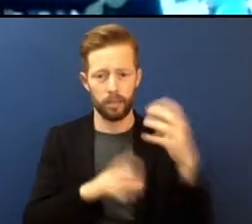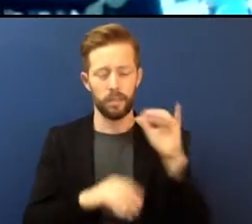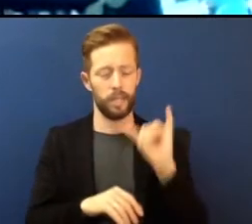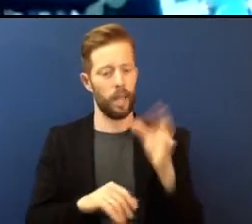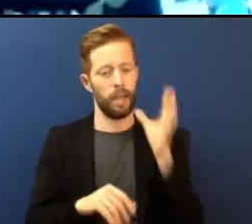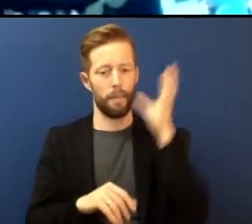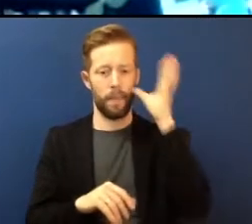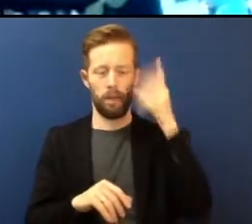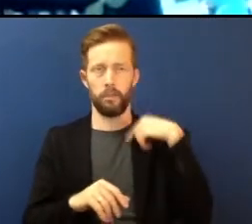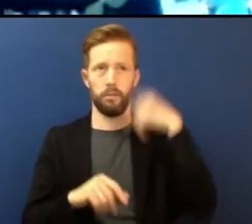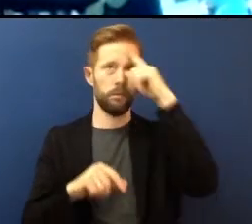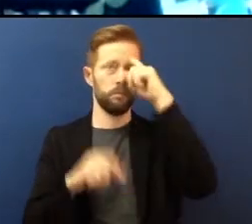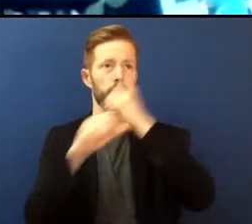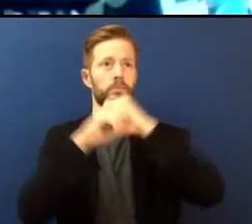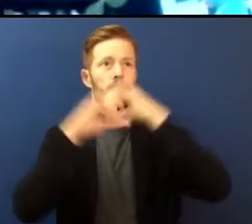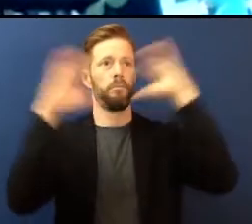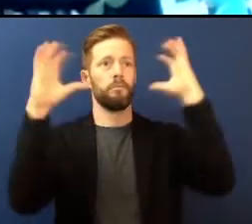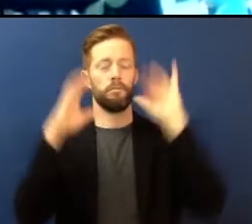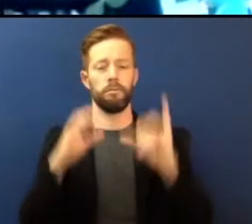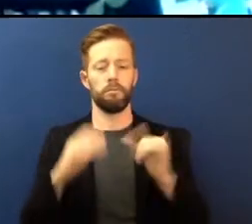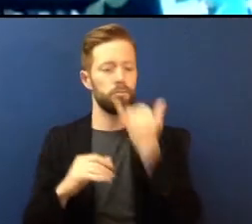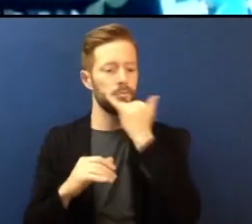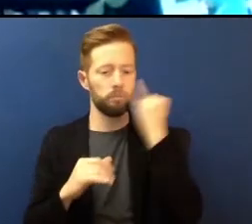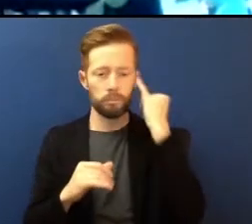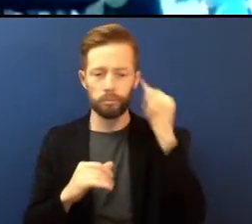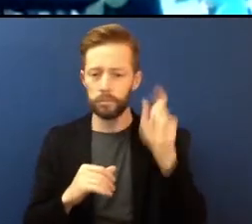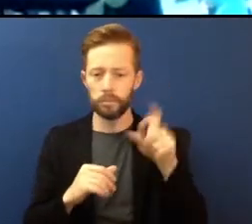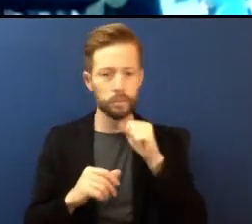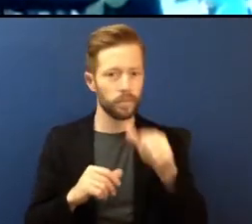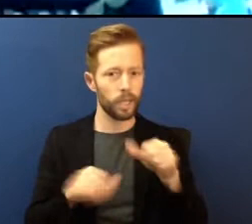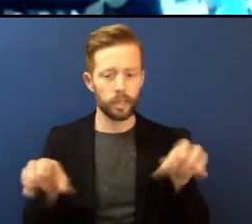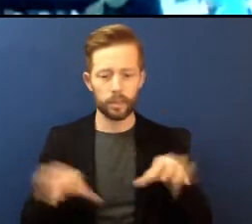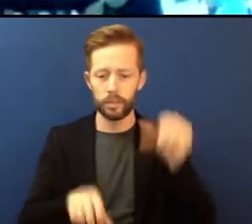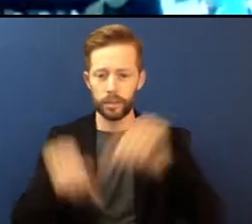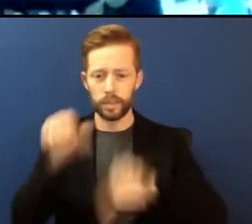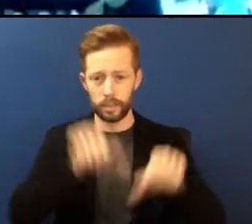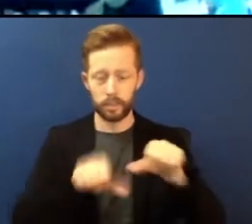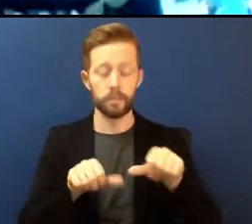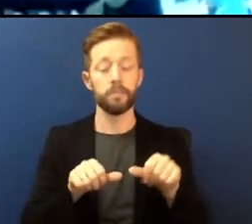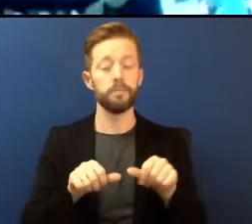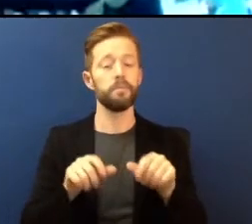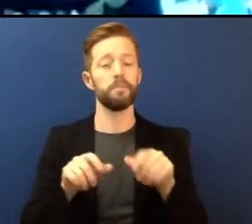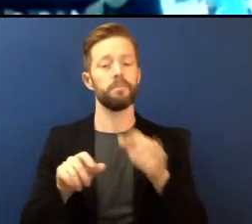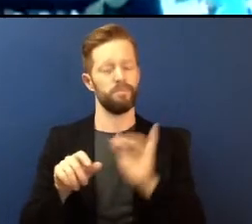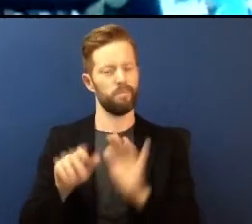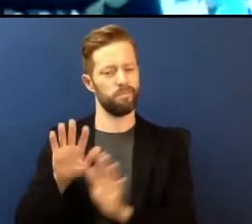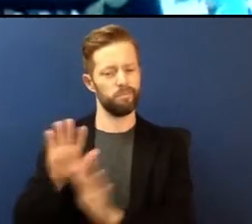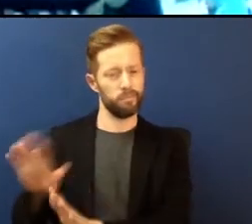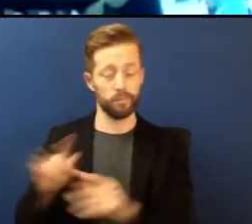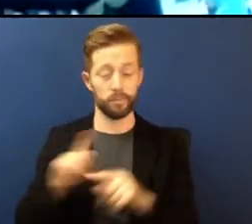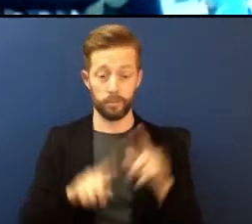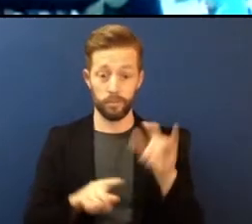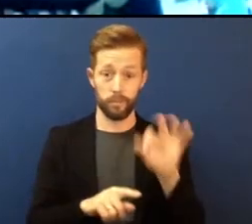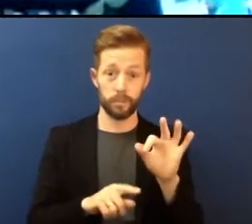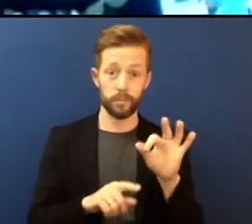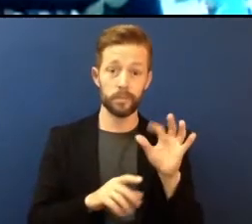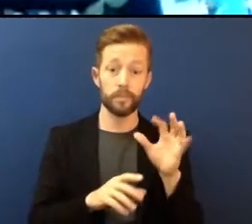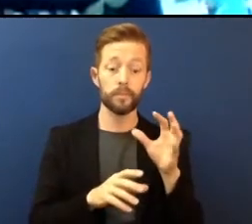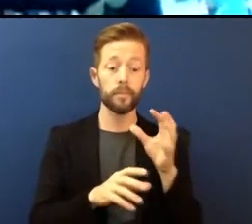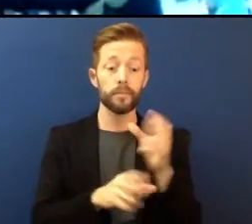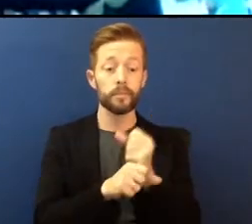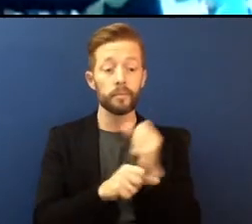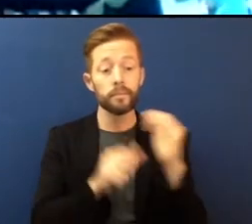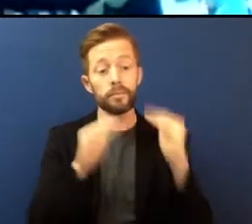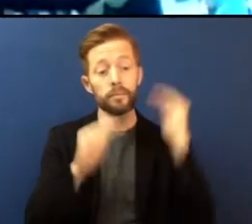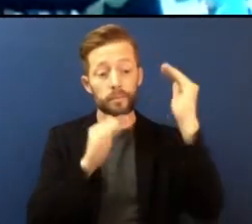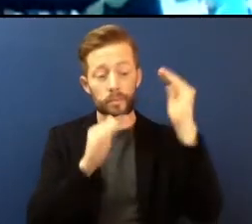big mess. Like, this is really not a good idea. I shouldn't be doing science. But on the other hand, if you get the adults and the parents to sort